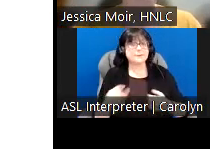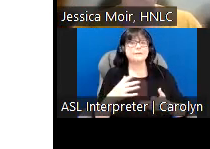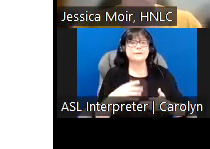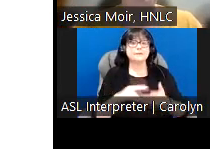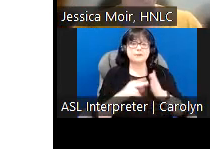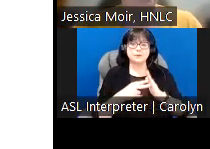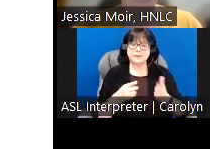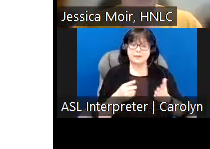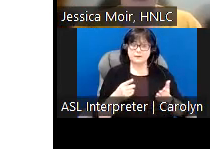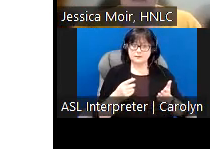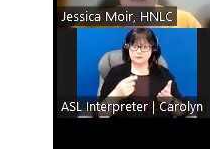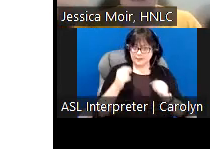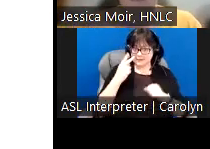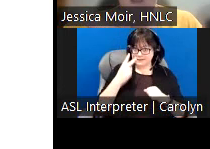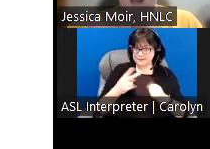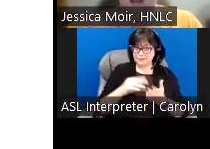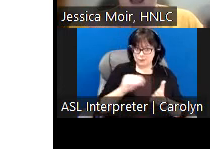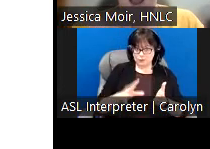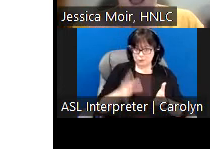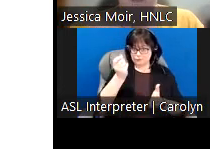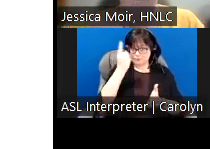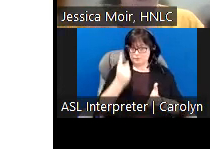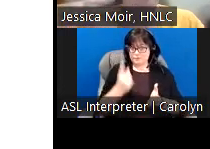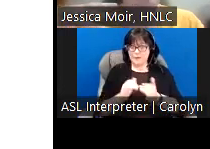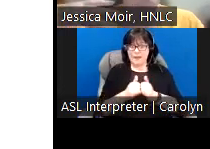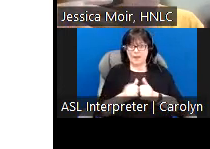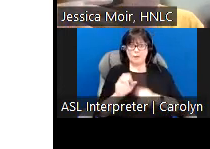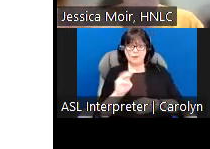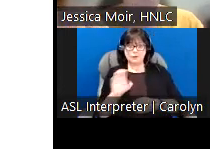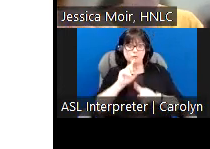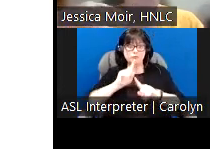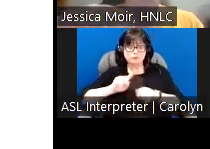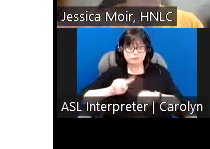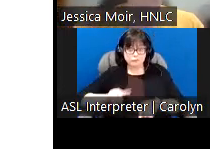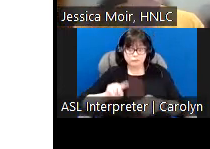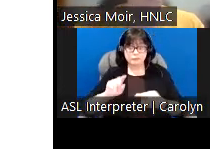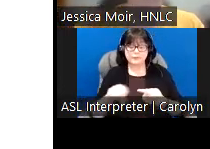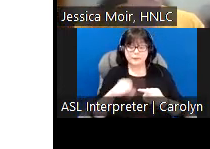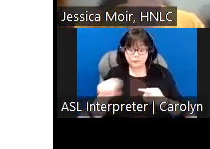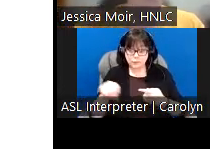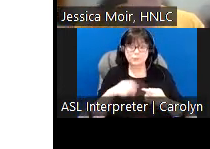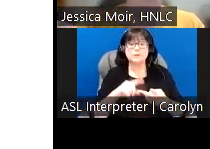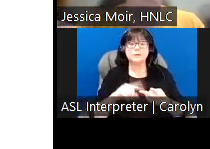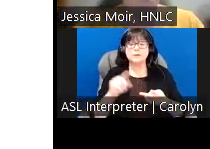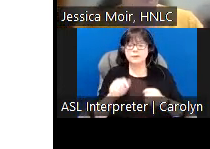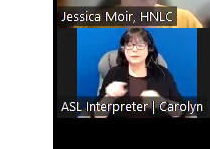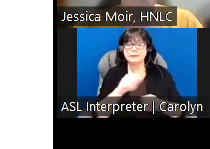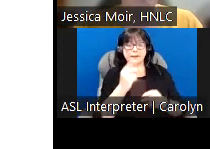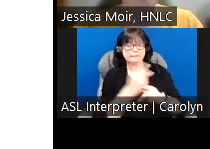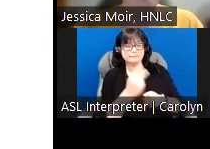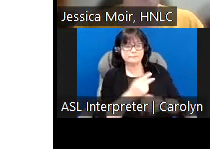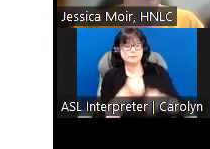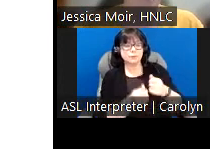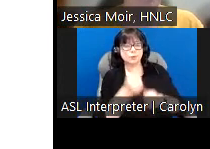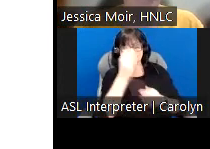to do a multiple choice quiz? And can they determine what information is relevant and not